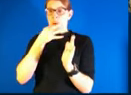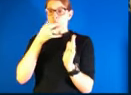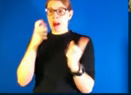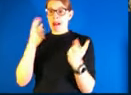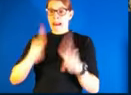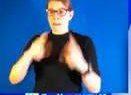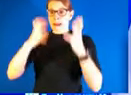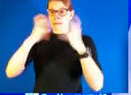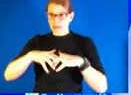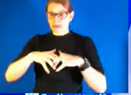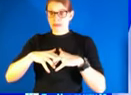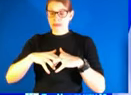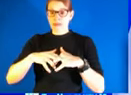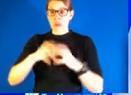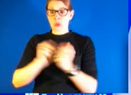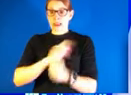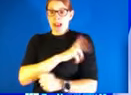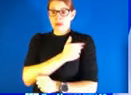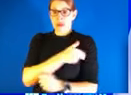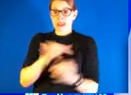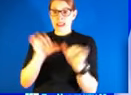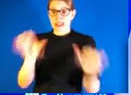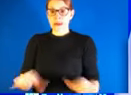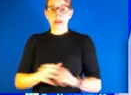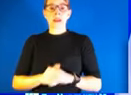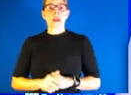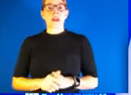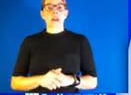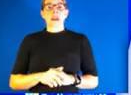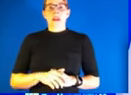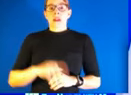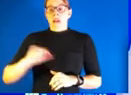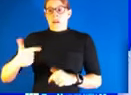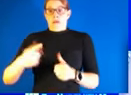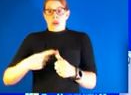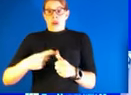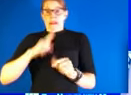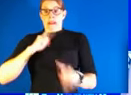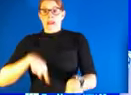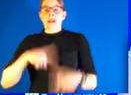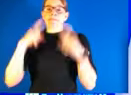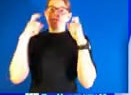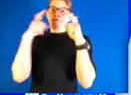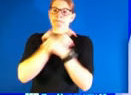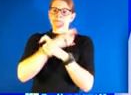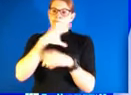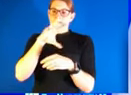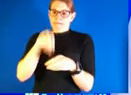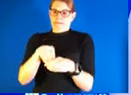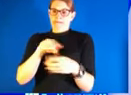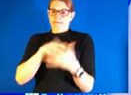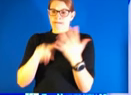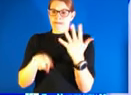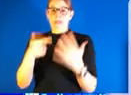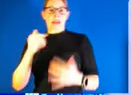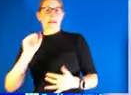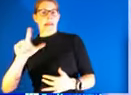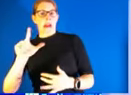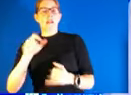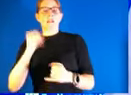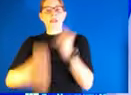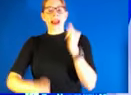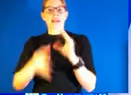that question. Yeah, I think there's so many answers or complexities to this. I'll certainly let Gail give the final word. You